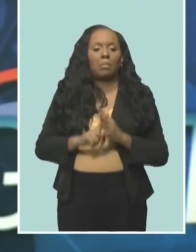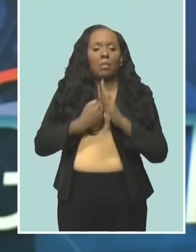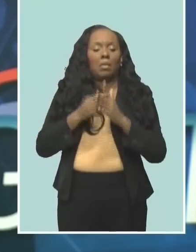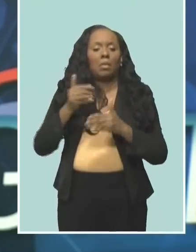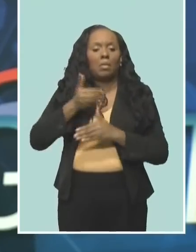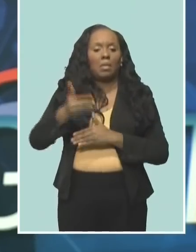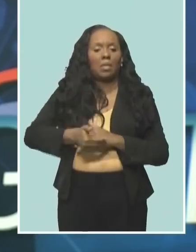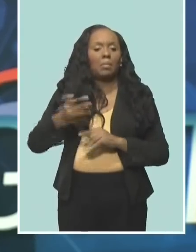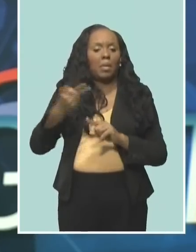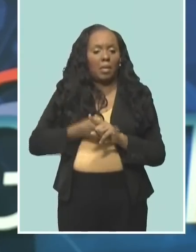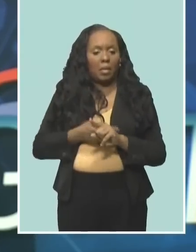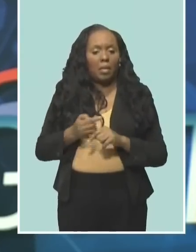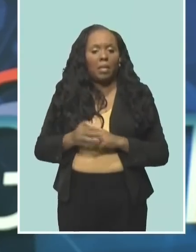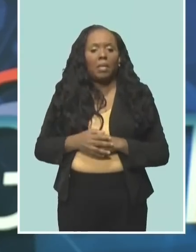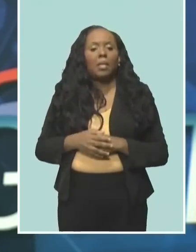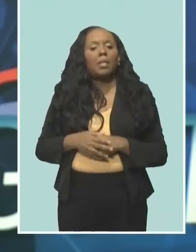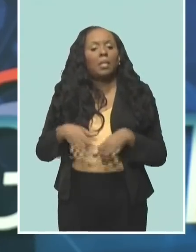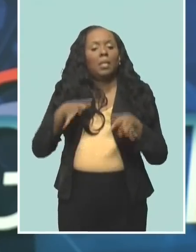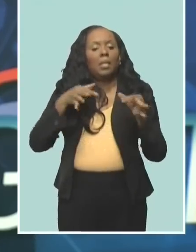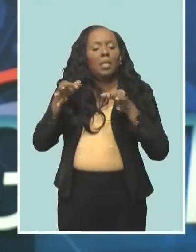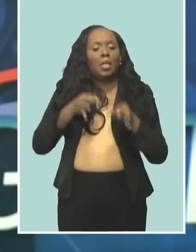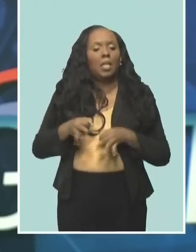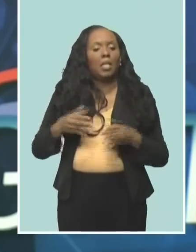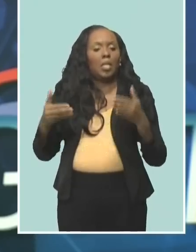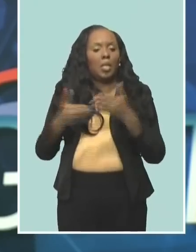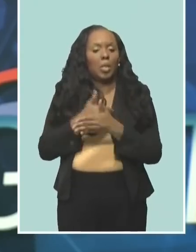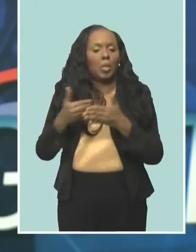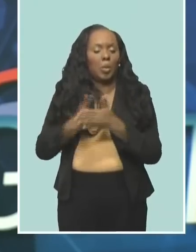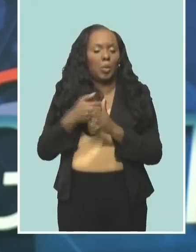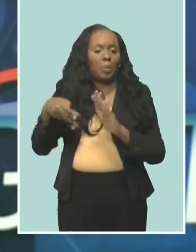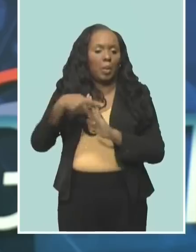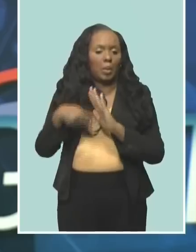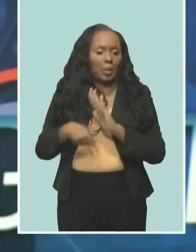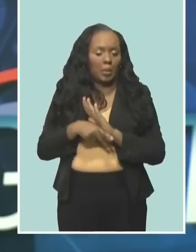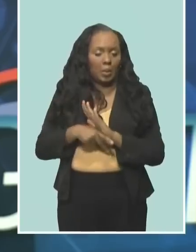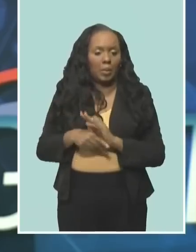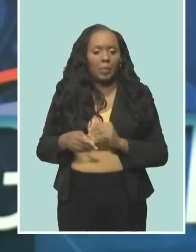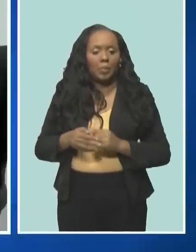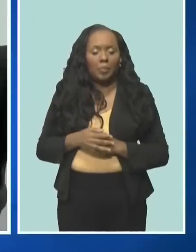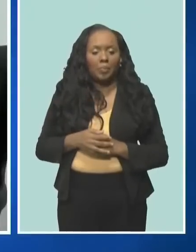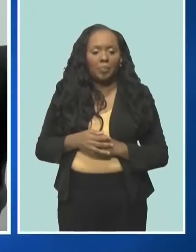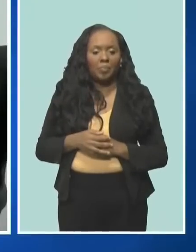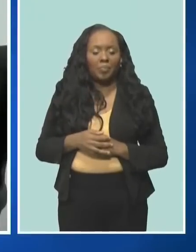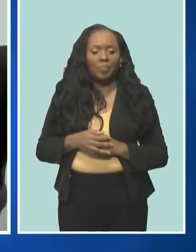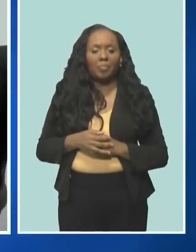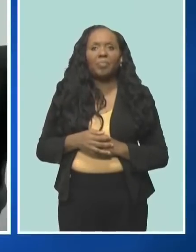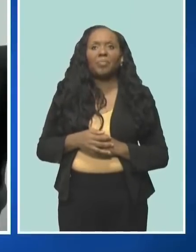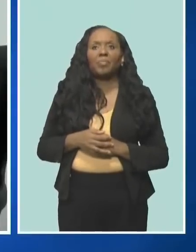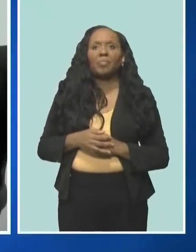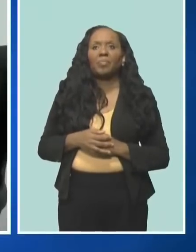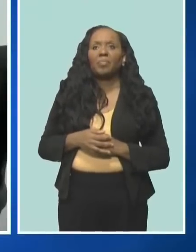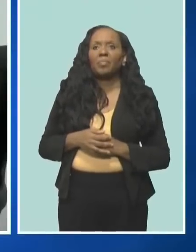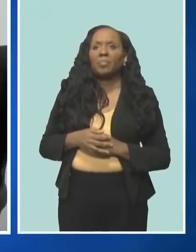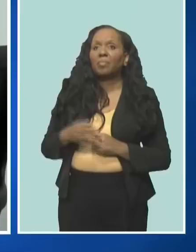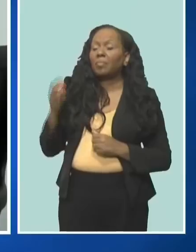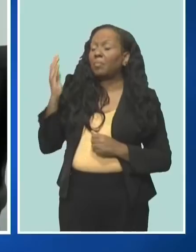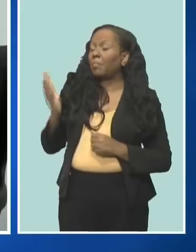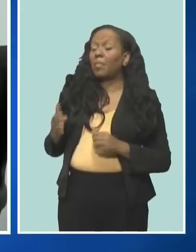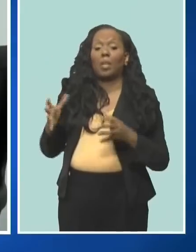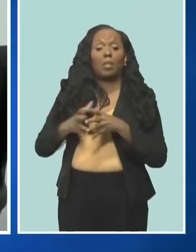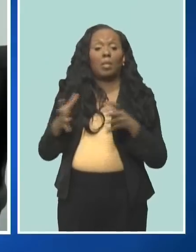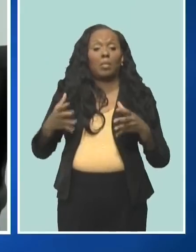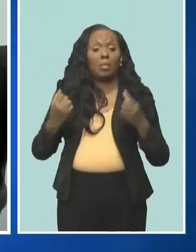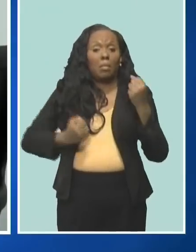press briefing where details about the new policy were unveiled. Given the large number of uninsured motor vehicles